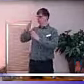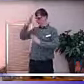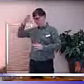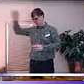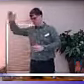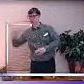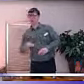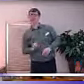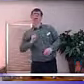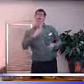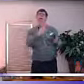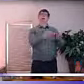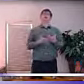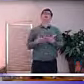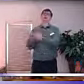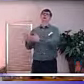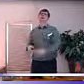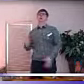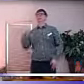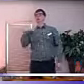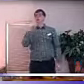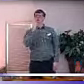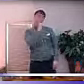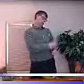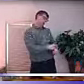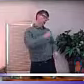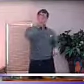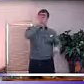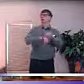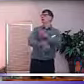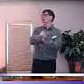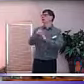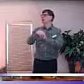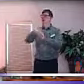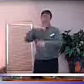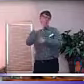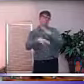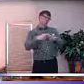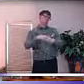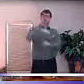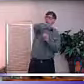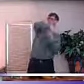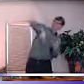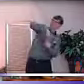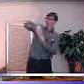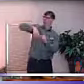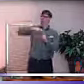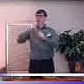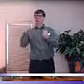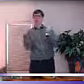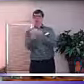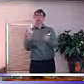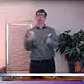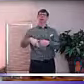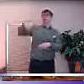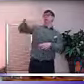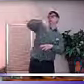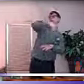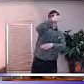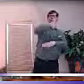accepted. And now the experience is that people all around the globe have run a mile